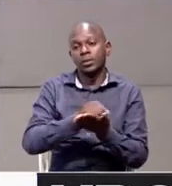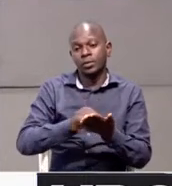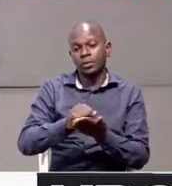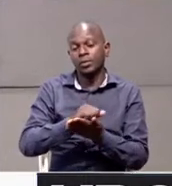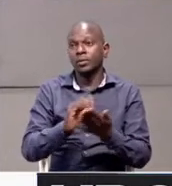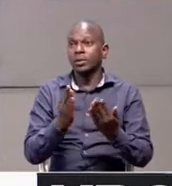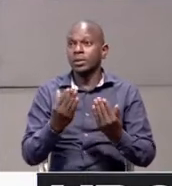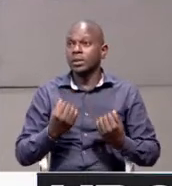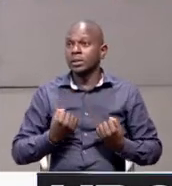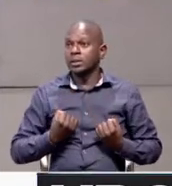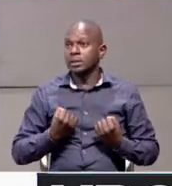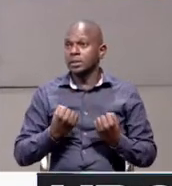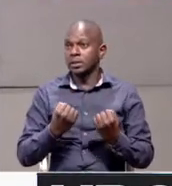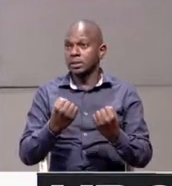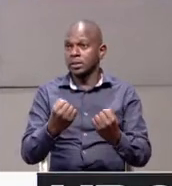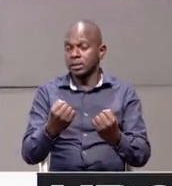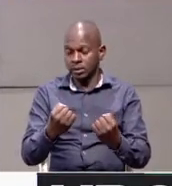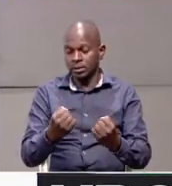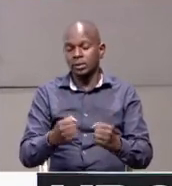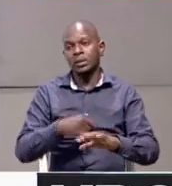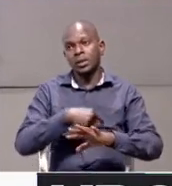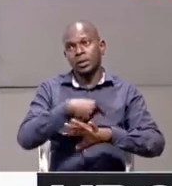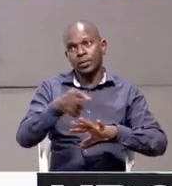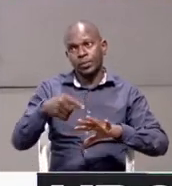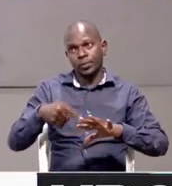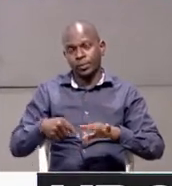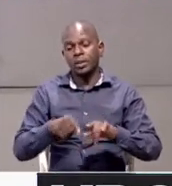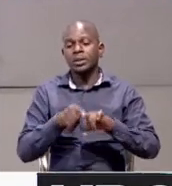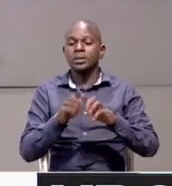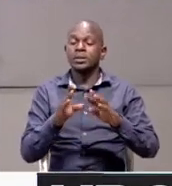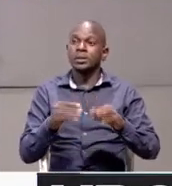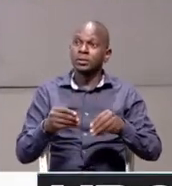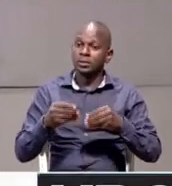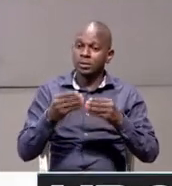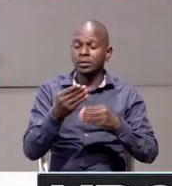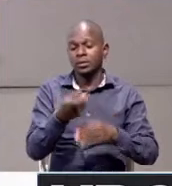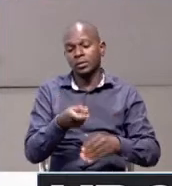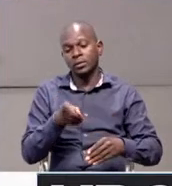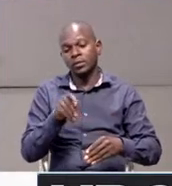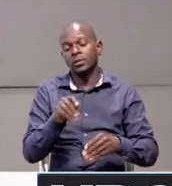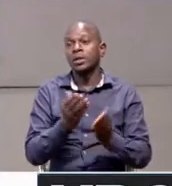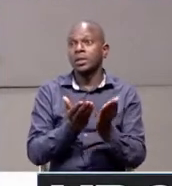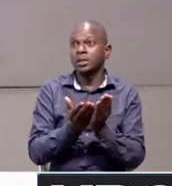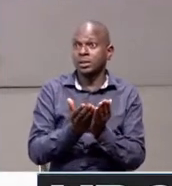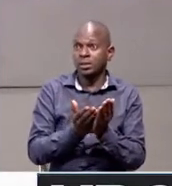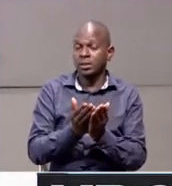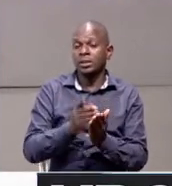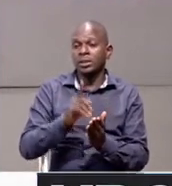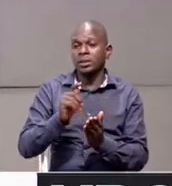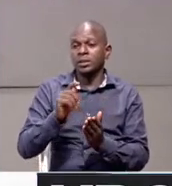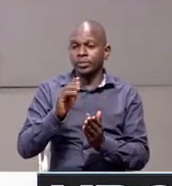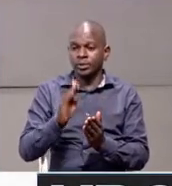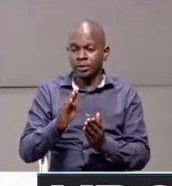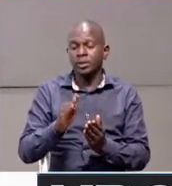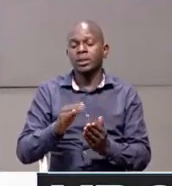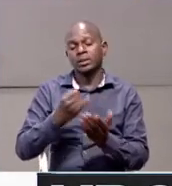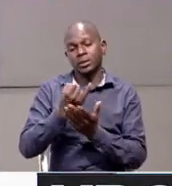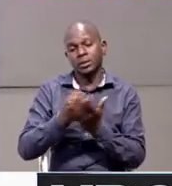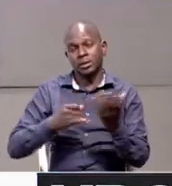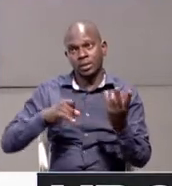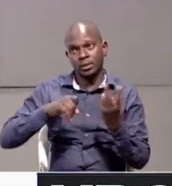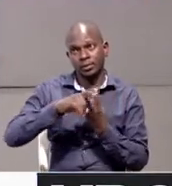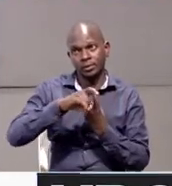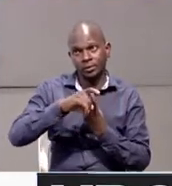of transport around to and from the island, but also to provide additional medical services such as TB and HIV,